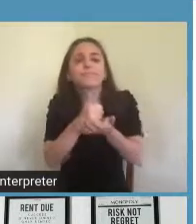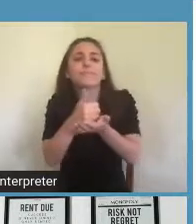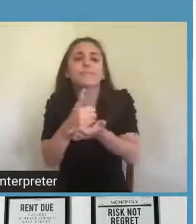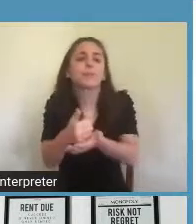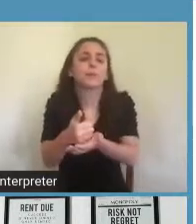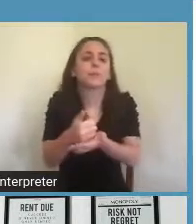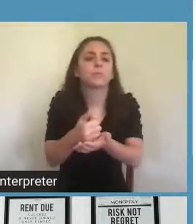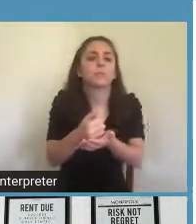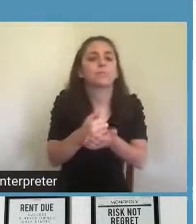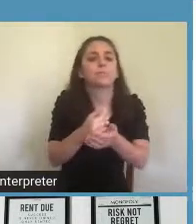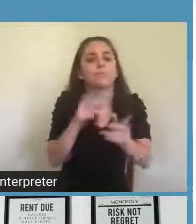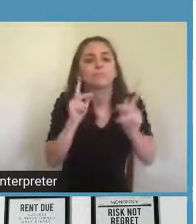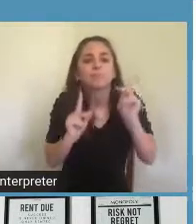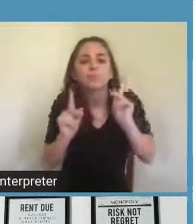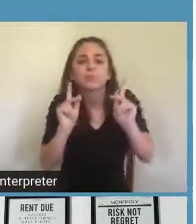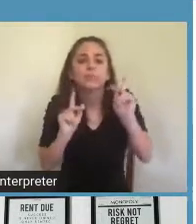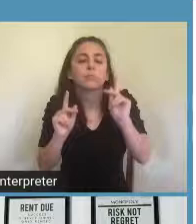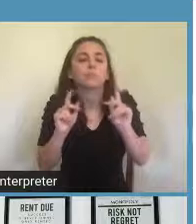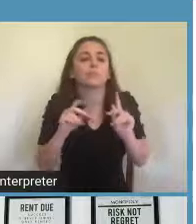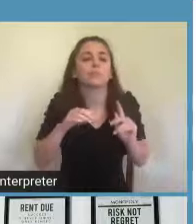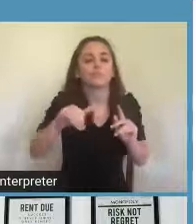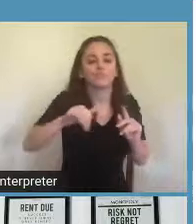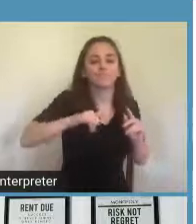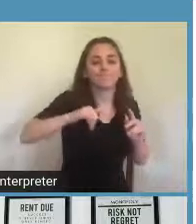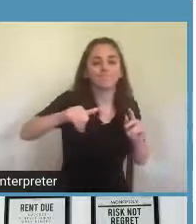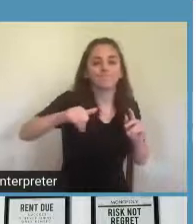people that are trying to do the same thing that I did.